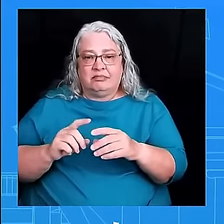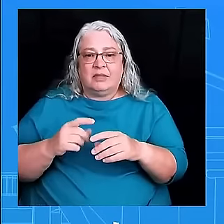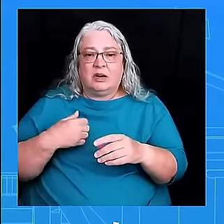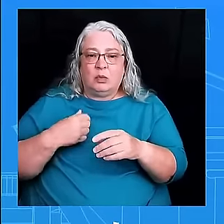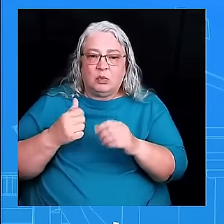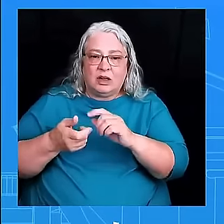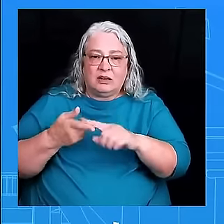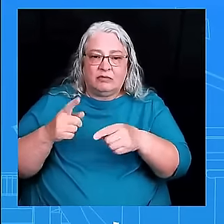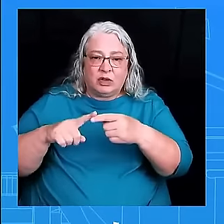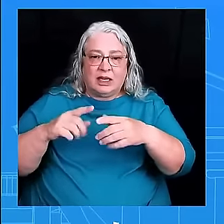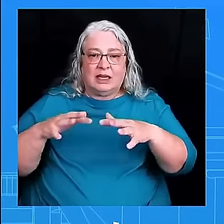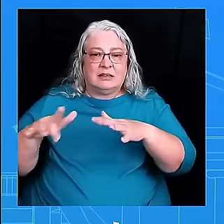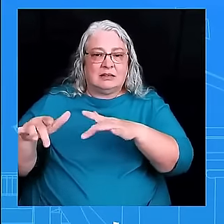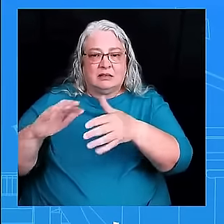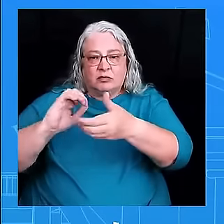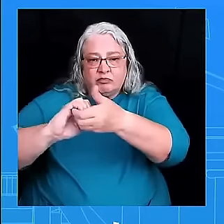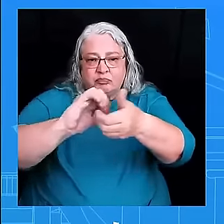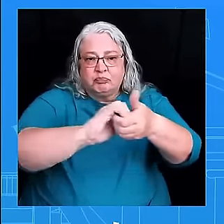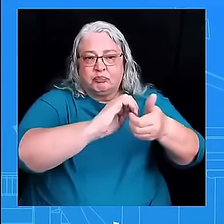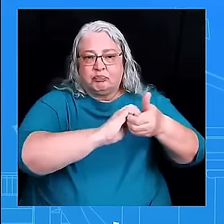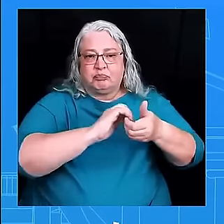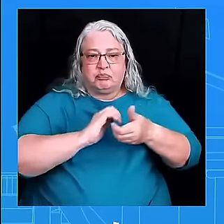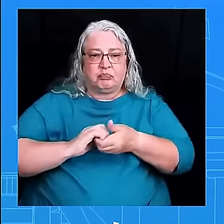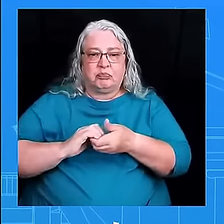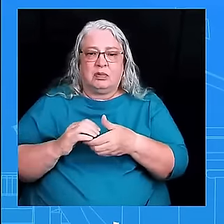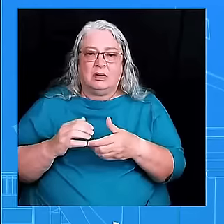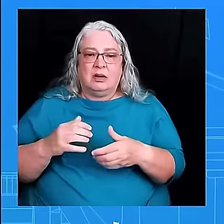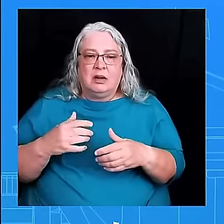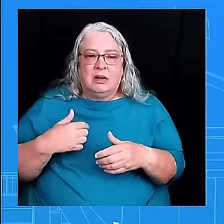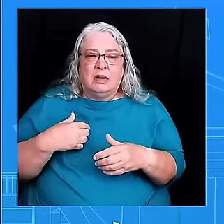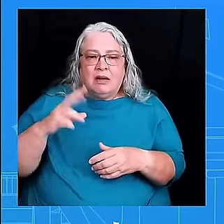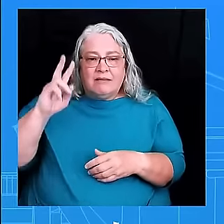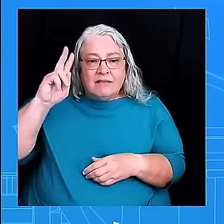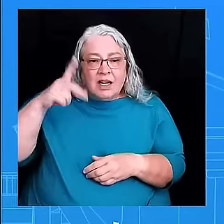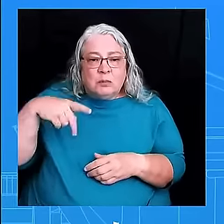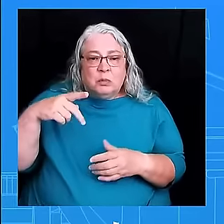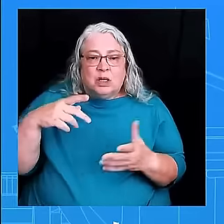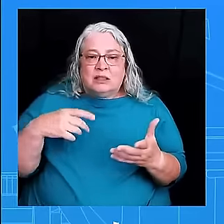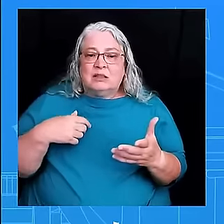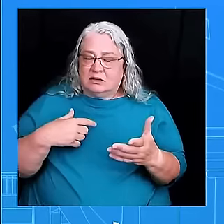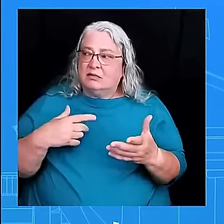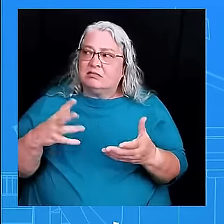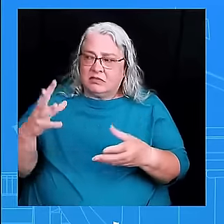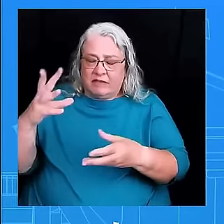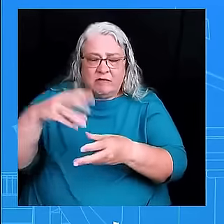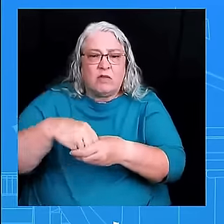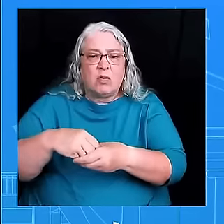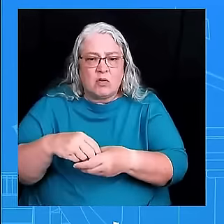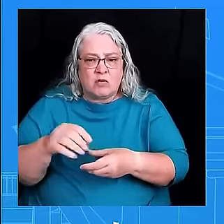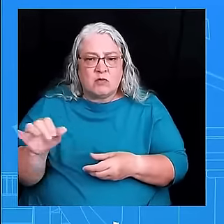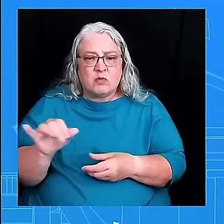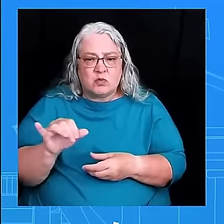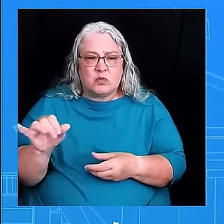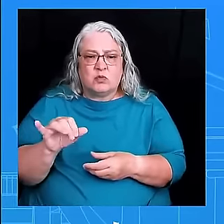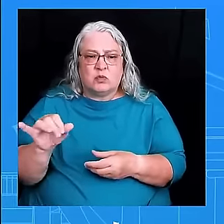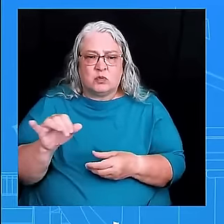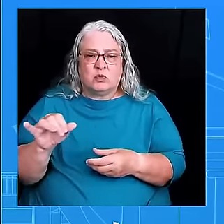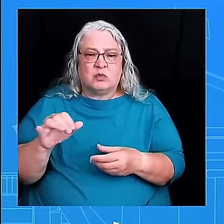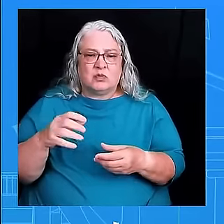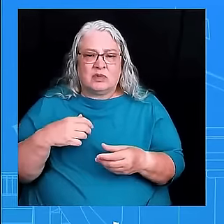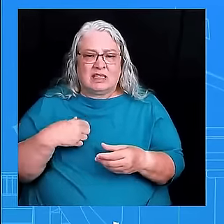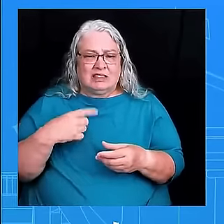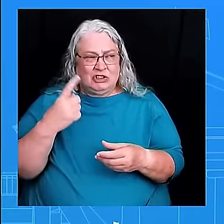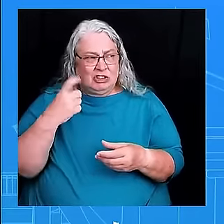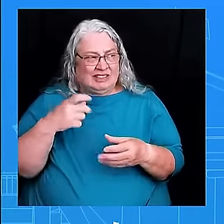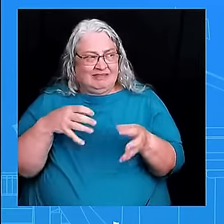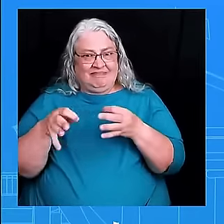critical of a role that she played in key moments very, very recently. So they're partners, and I think that is what we want to